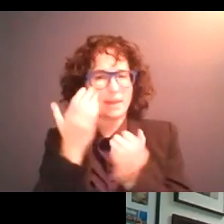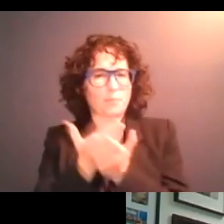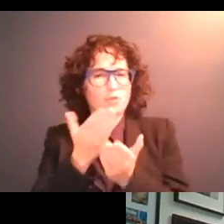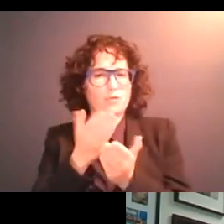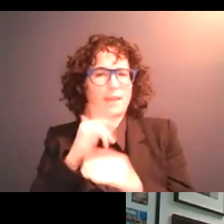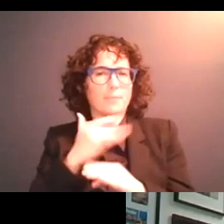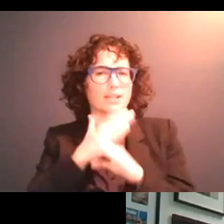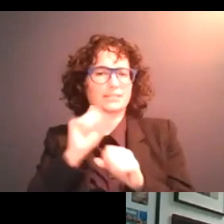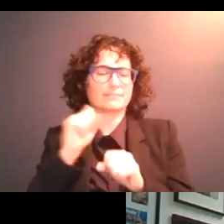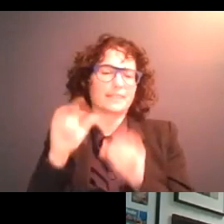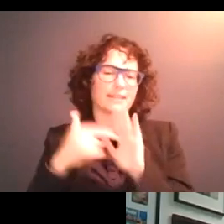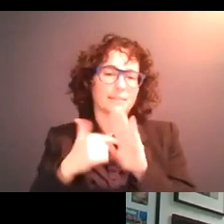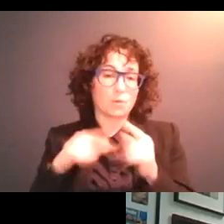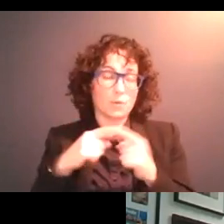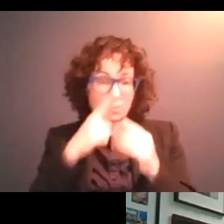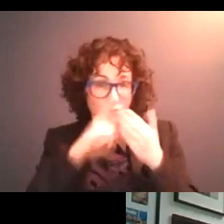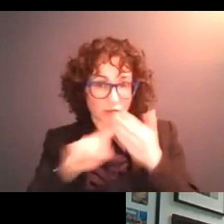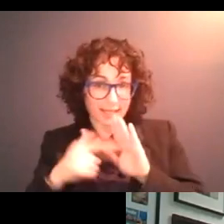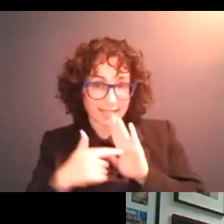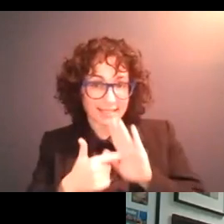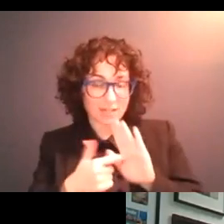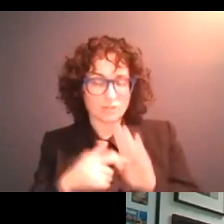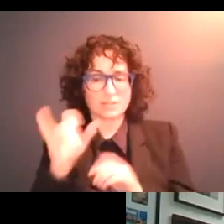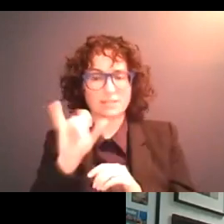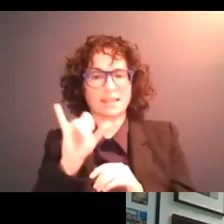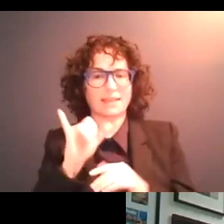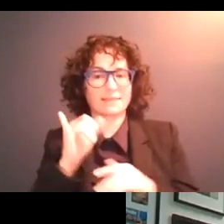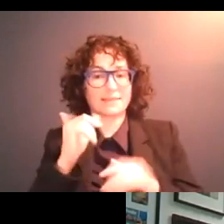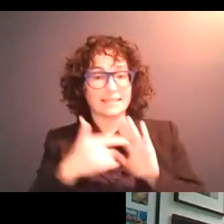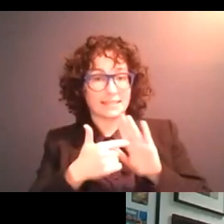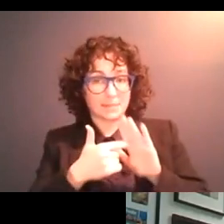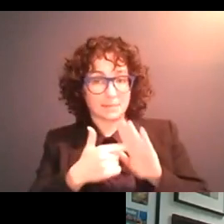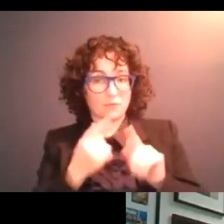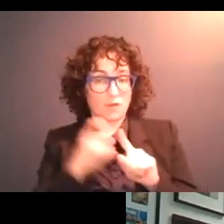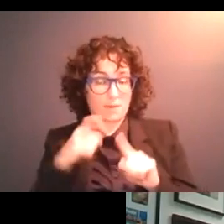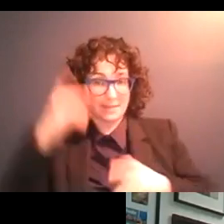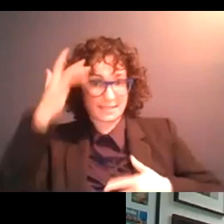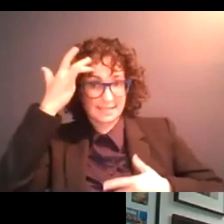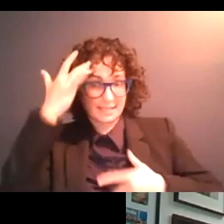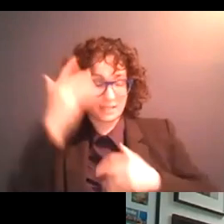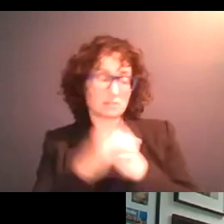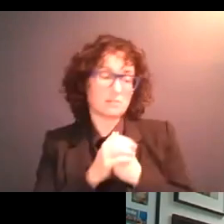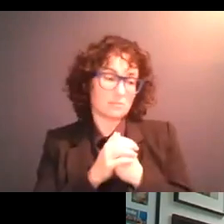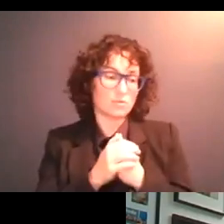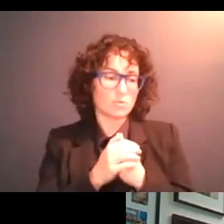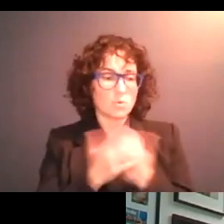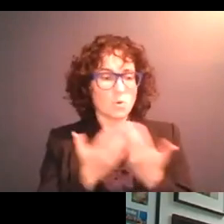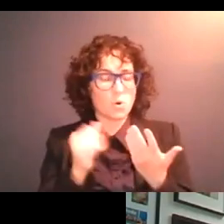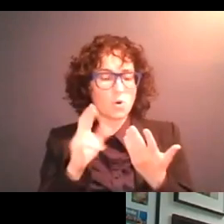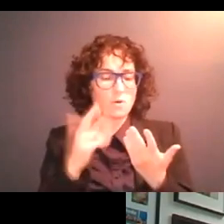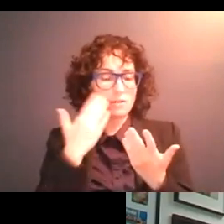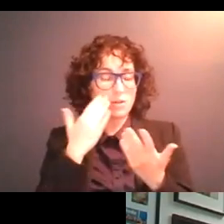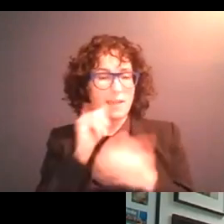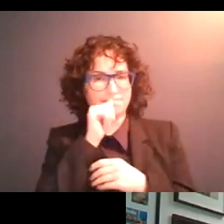For example, when they were checking indicators such as getting the symptoms from the disease or getting suffering